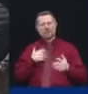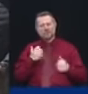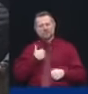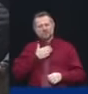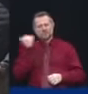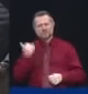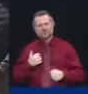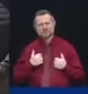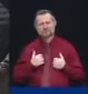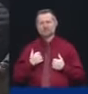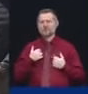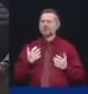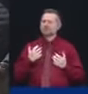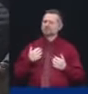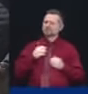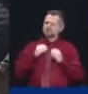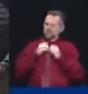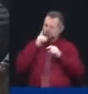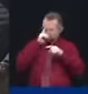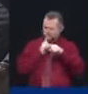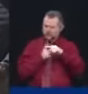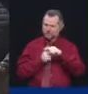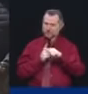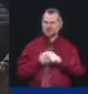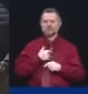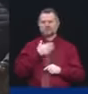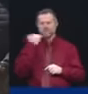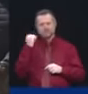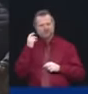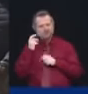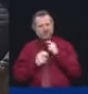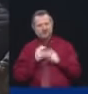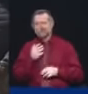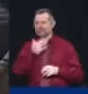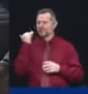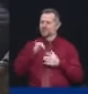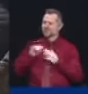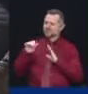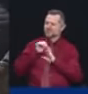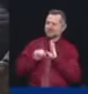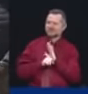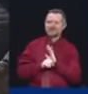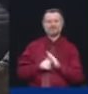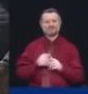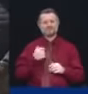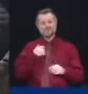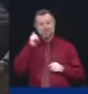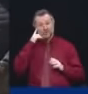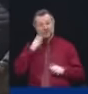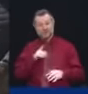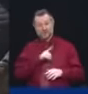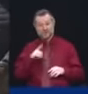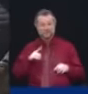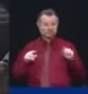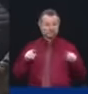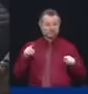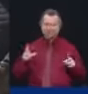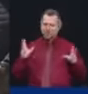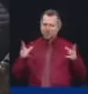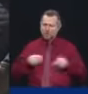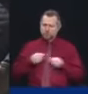bolder, brighter vision of the fair and for New York State. The governor and legislature invested in projects to